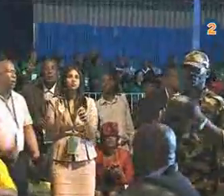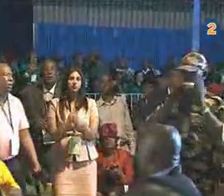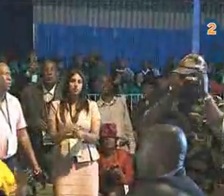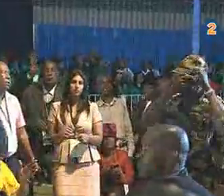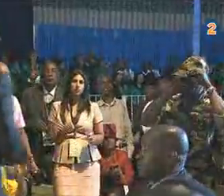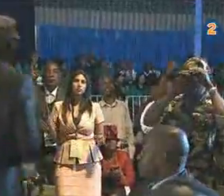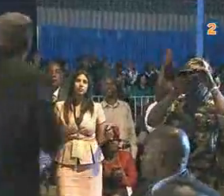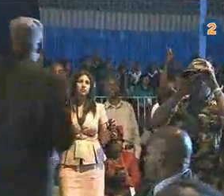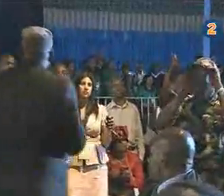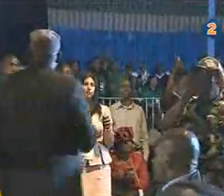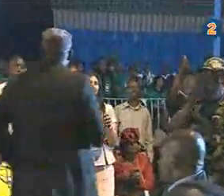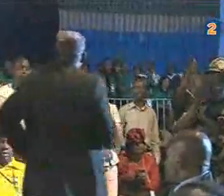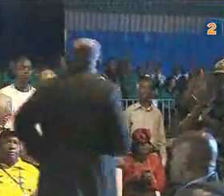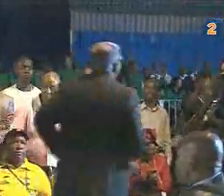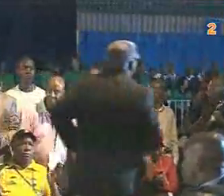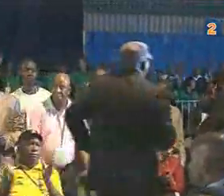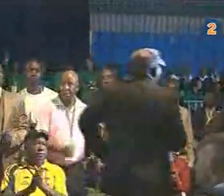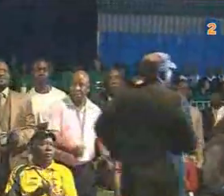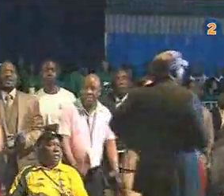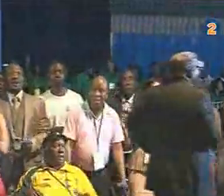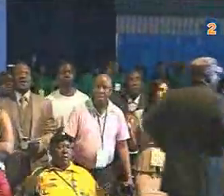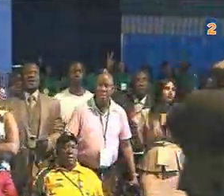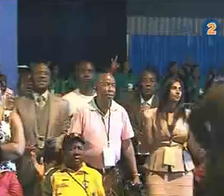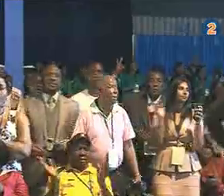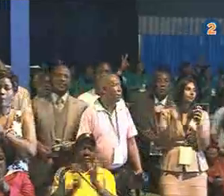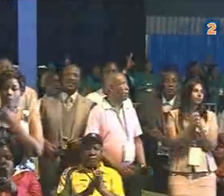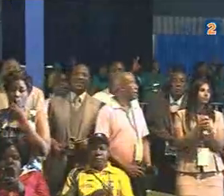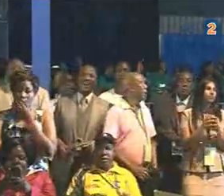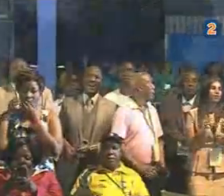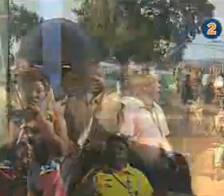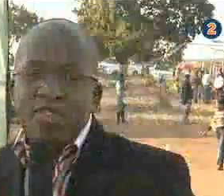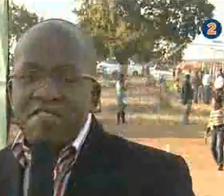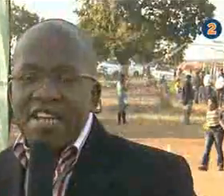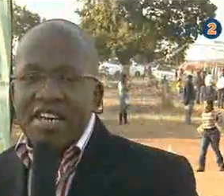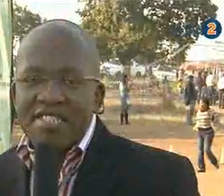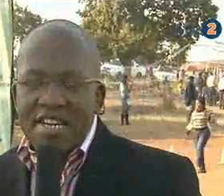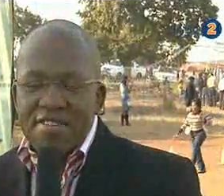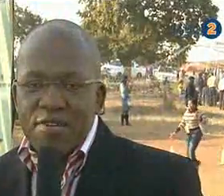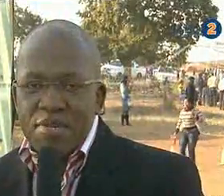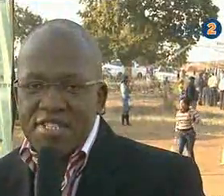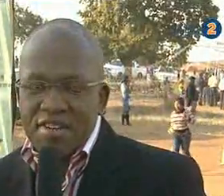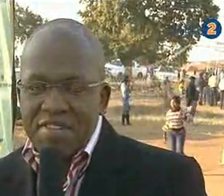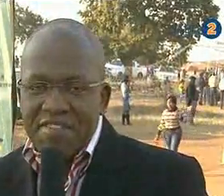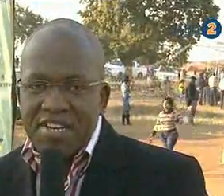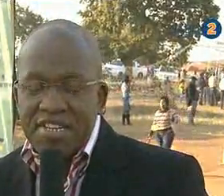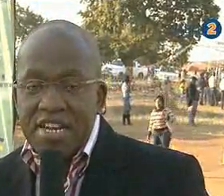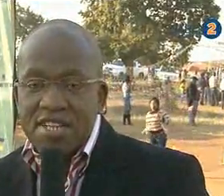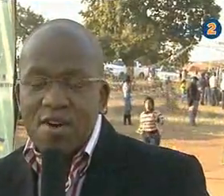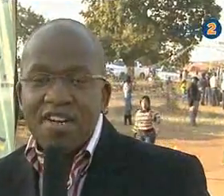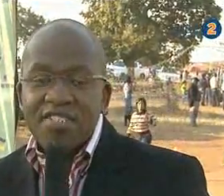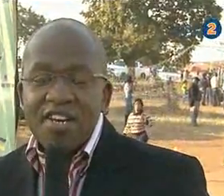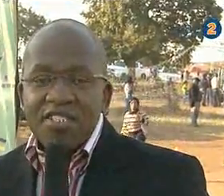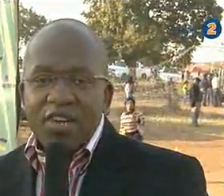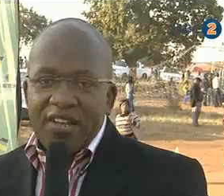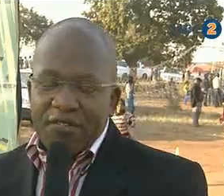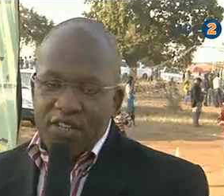Well, members of the ANC here in Limpopo, as well as members of the National Executive Committee of the African